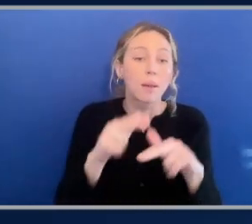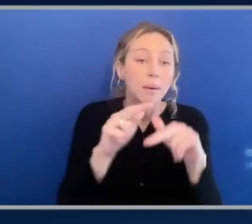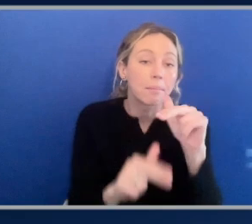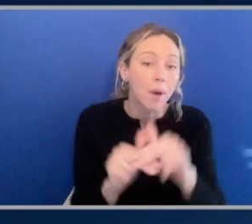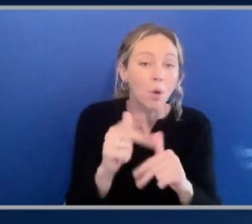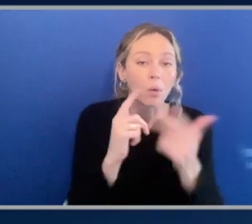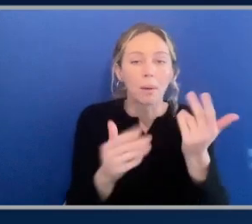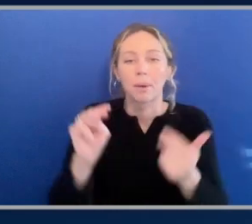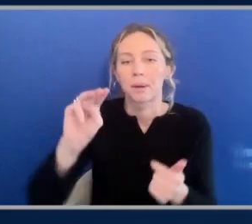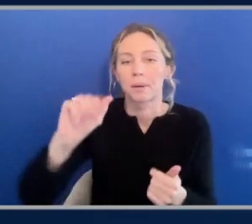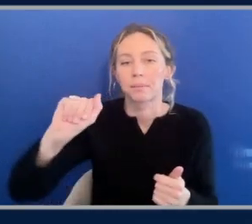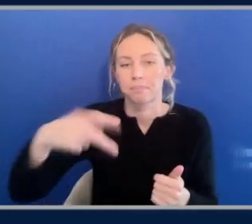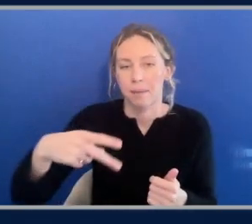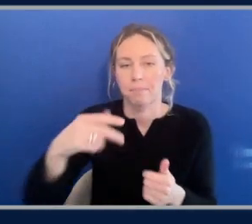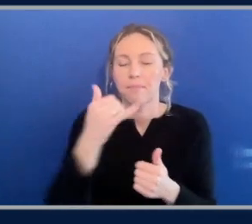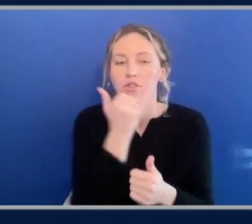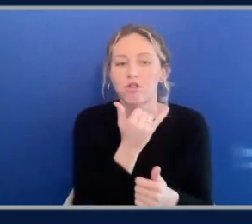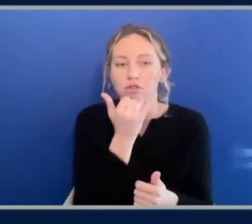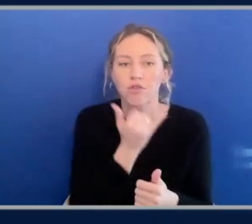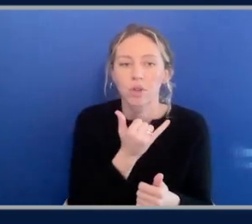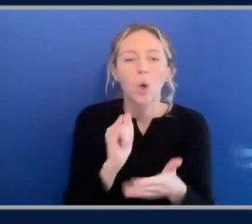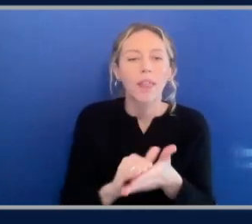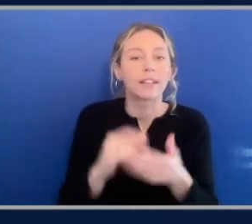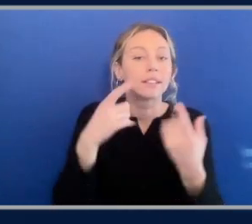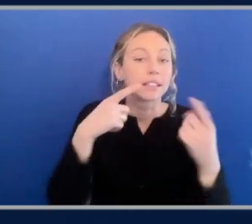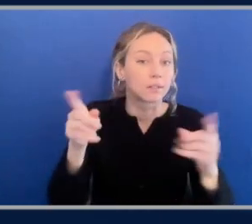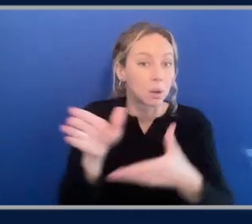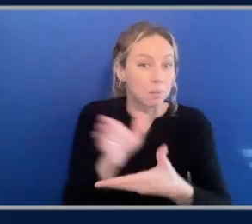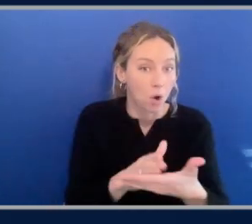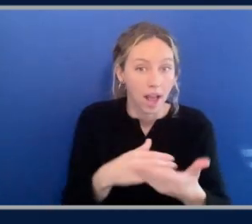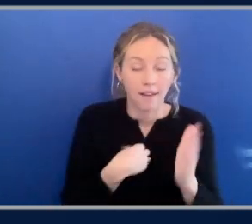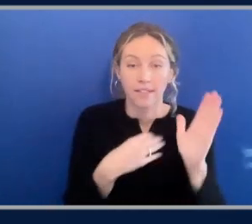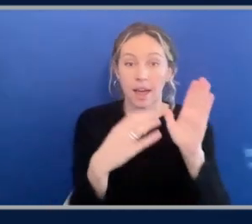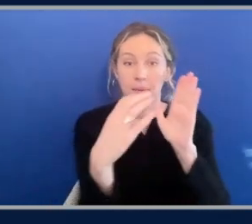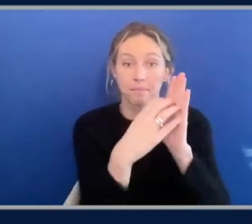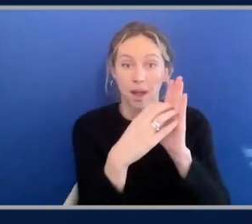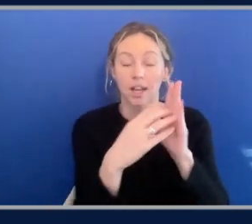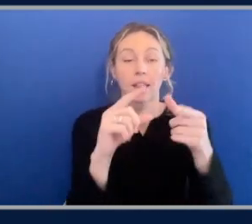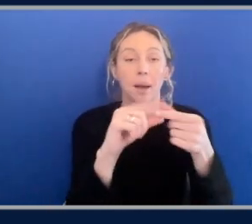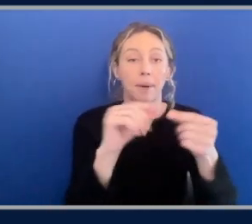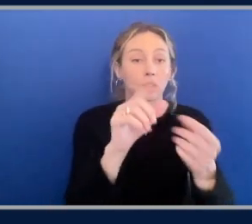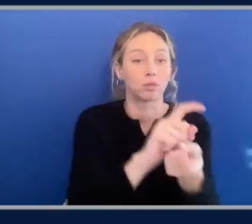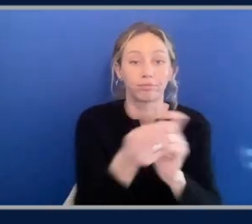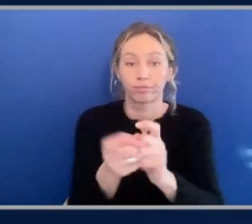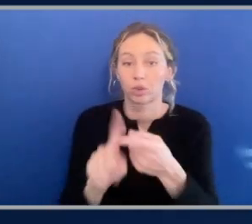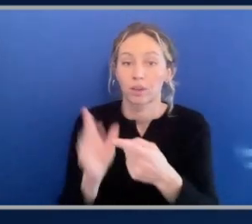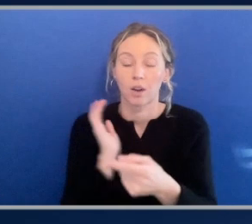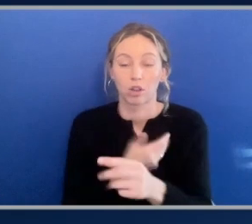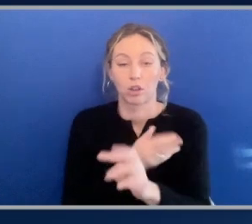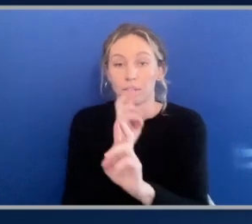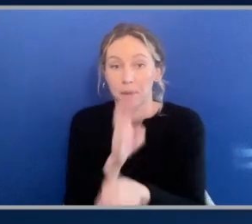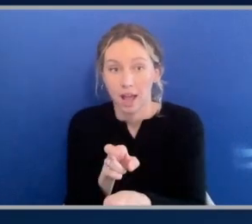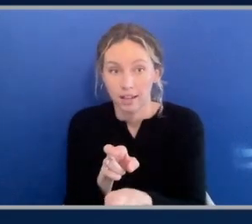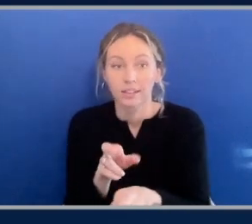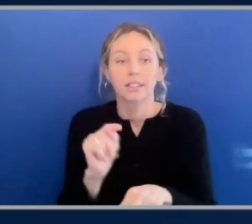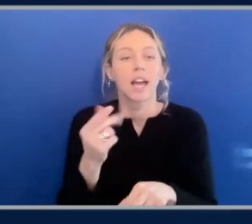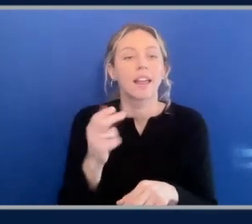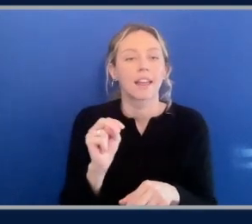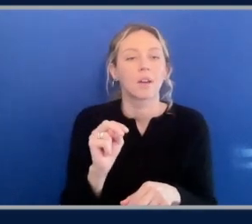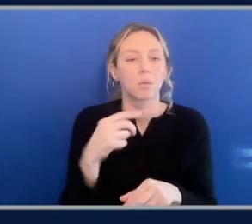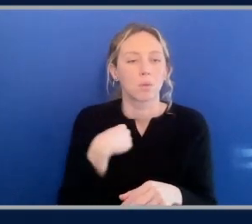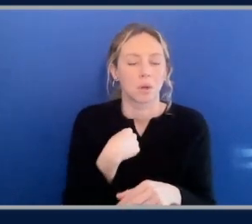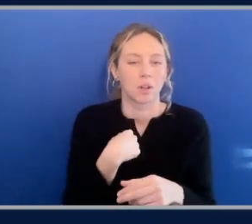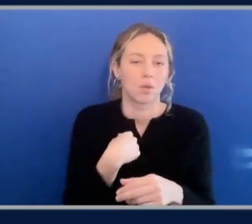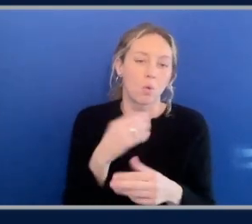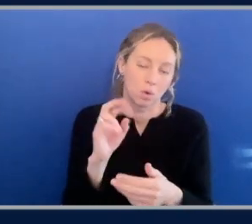error. So this is kind of the successful part. If we have the body, we'll take that message, we'll convert it into our response, and otherwise we'll convert a new error.